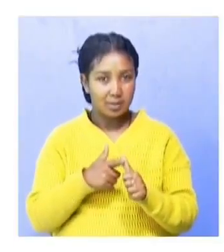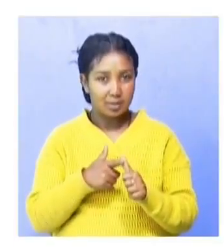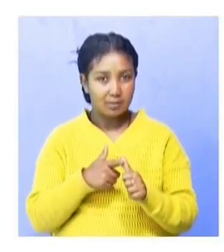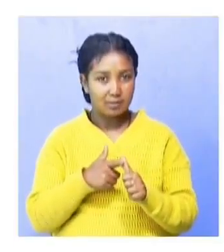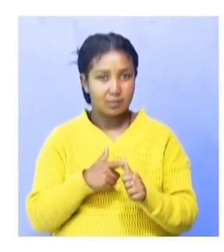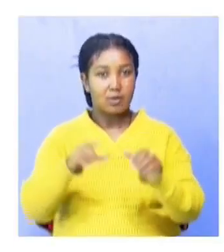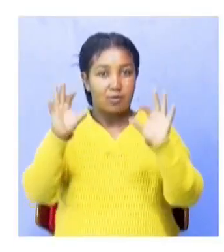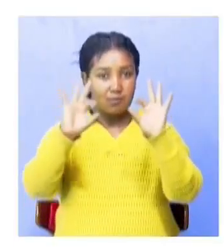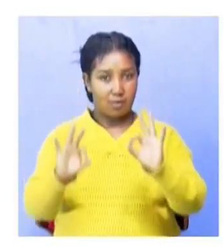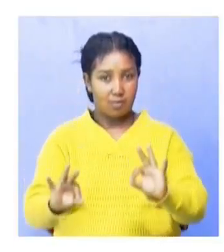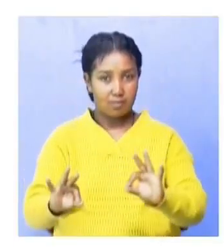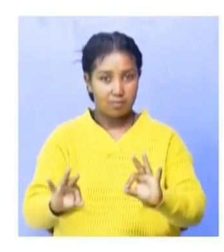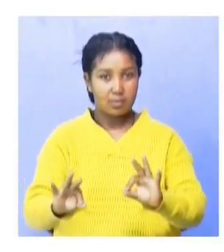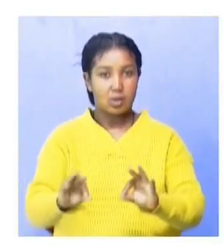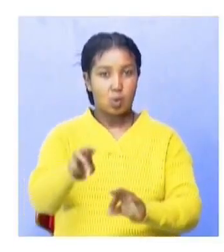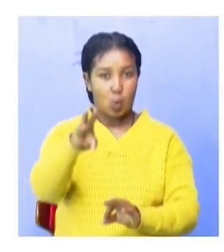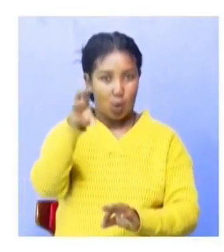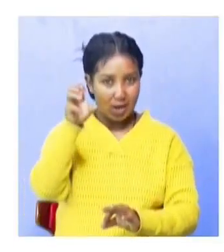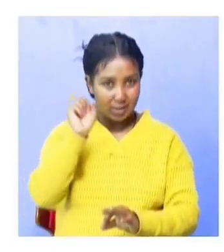the form itself. Was